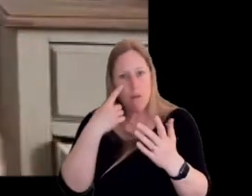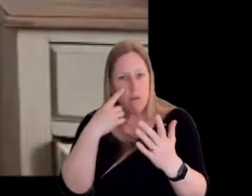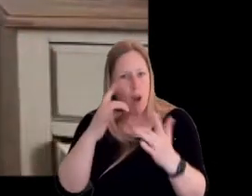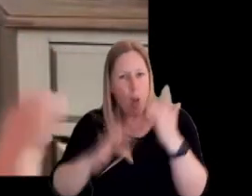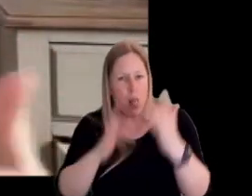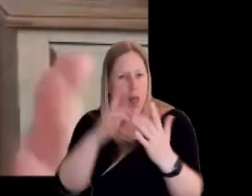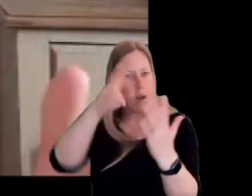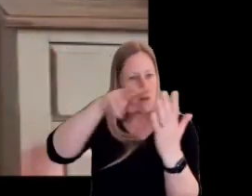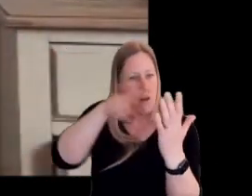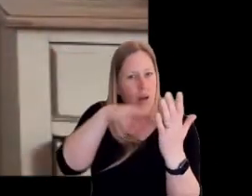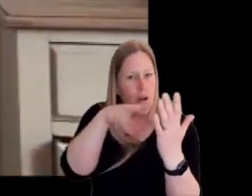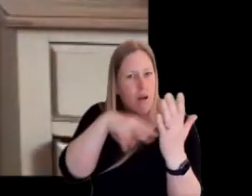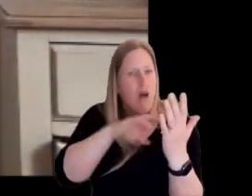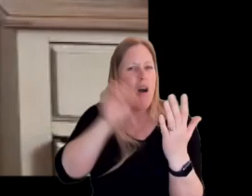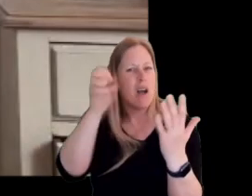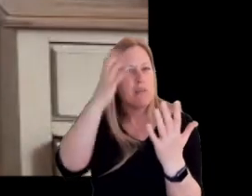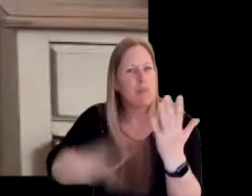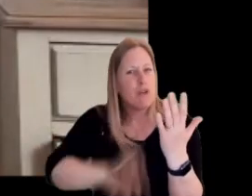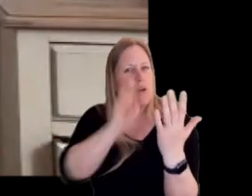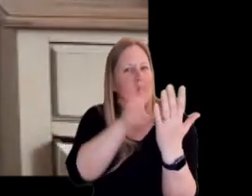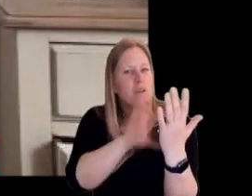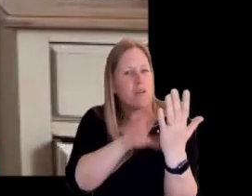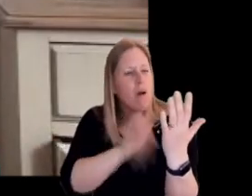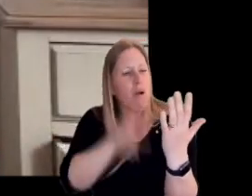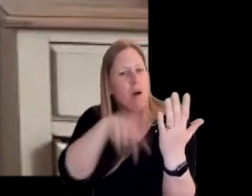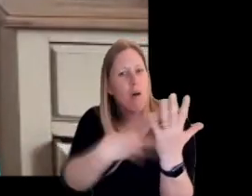their experience of how that looks like for them.